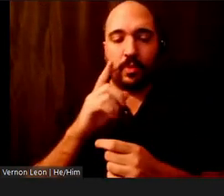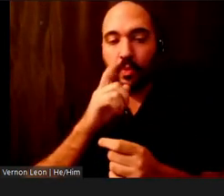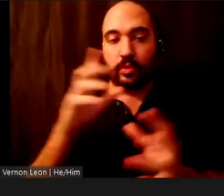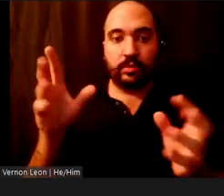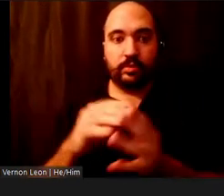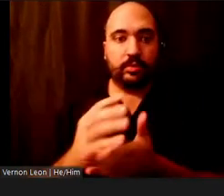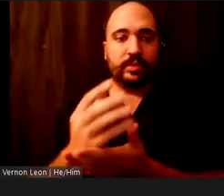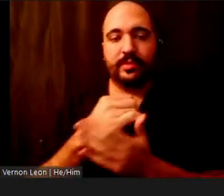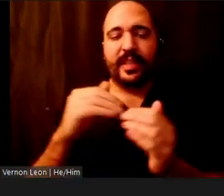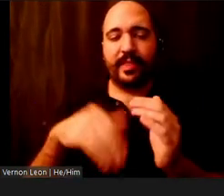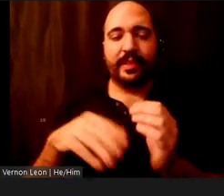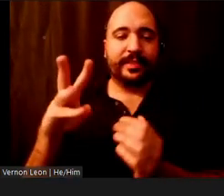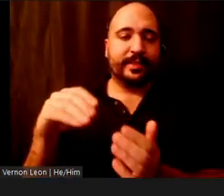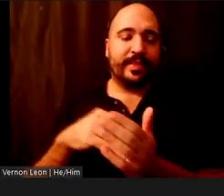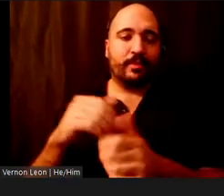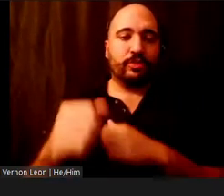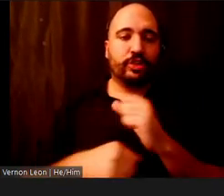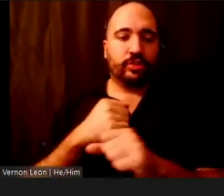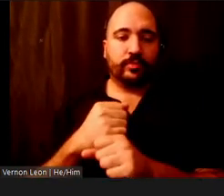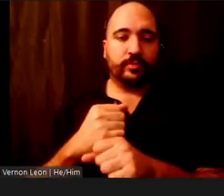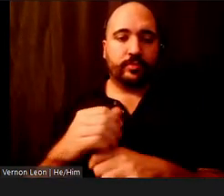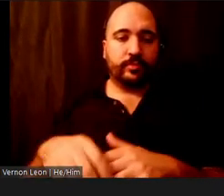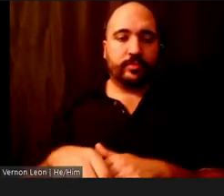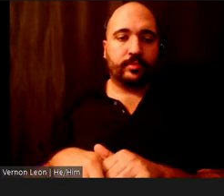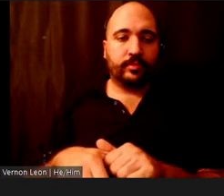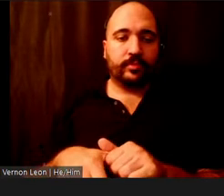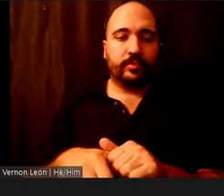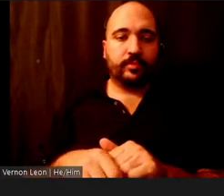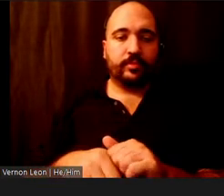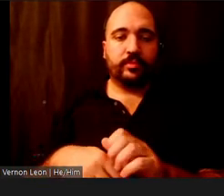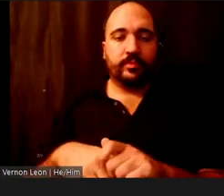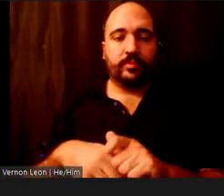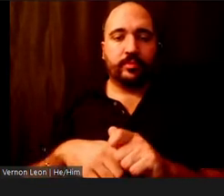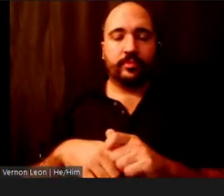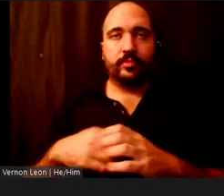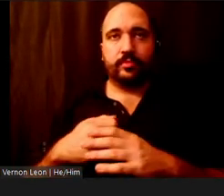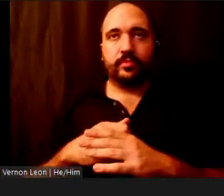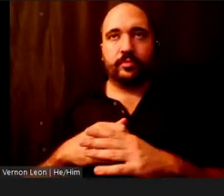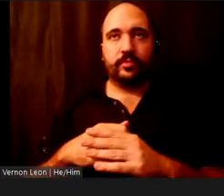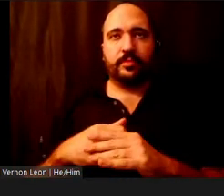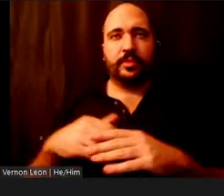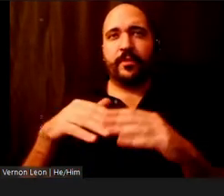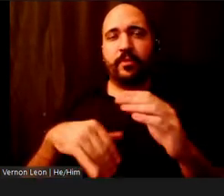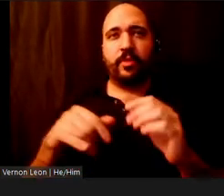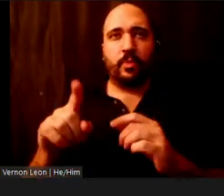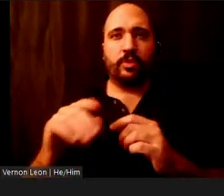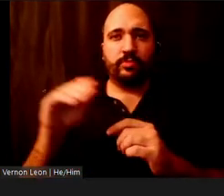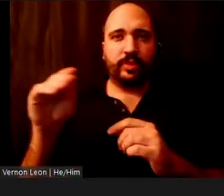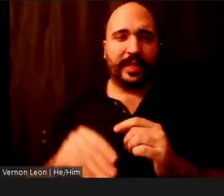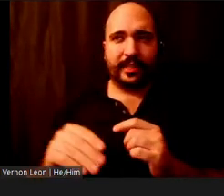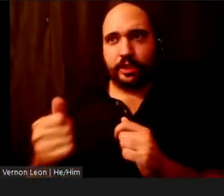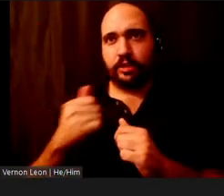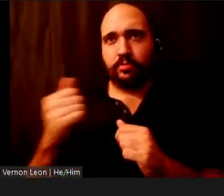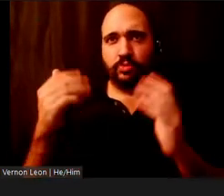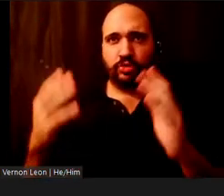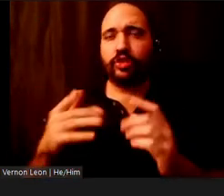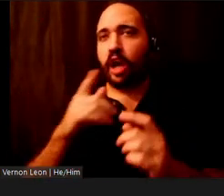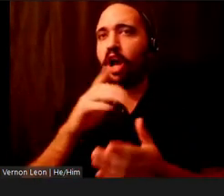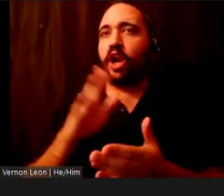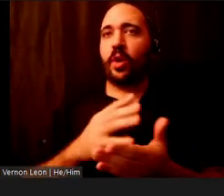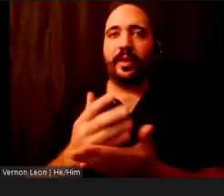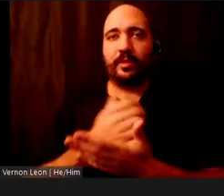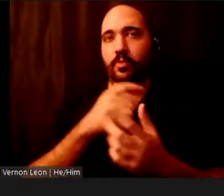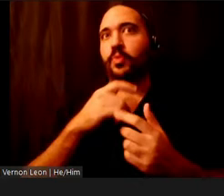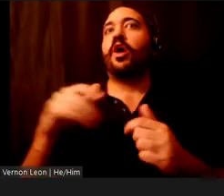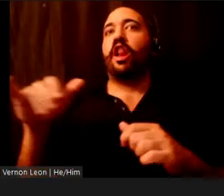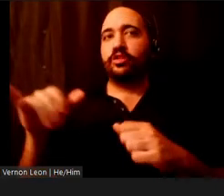less than $60,000 per year. Preliminary analysis has found that fewer than 1% of the Manhattan CBDs to commuters are low income individuals who drive,